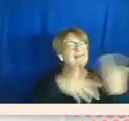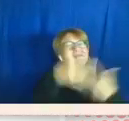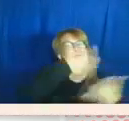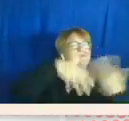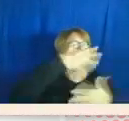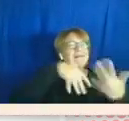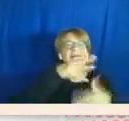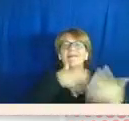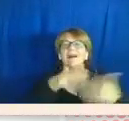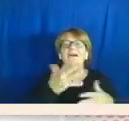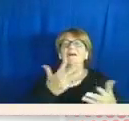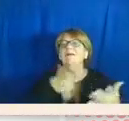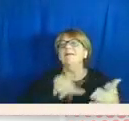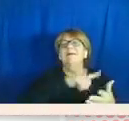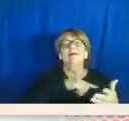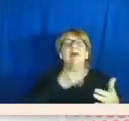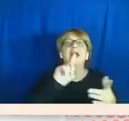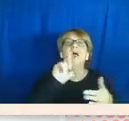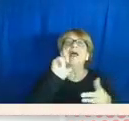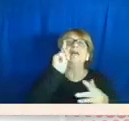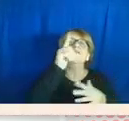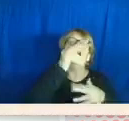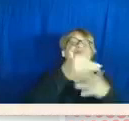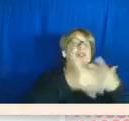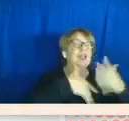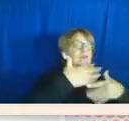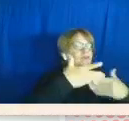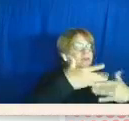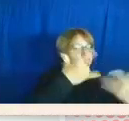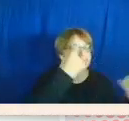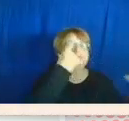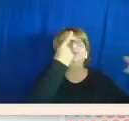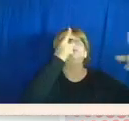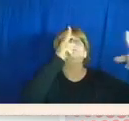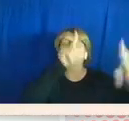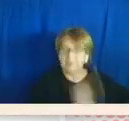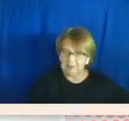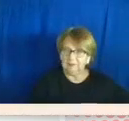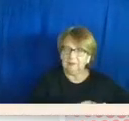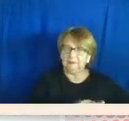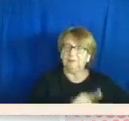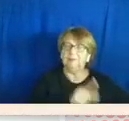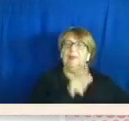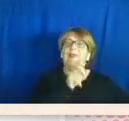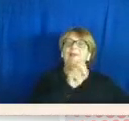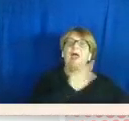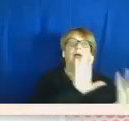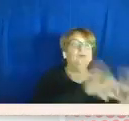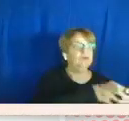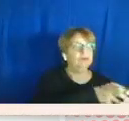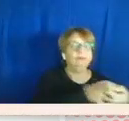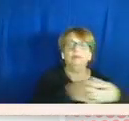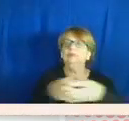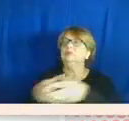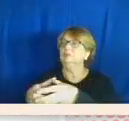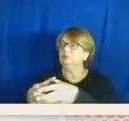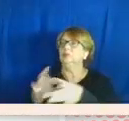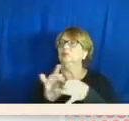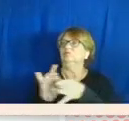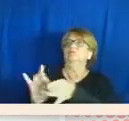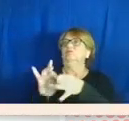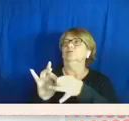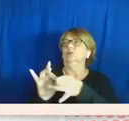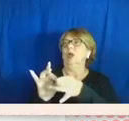They eventually reached consensus and then walked out of the door united. They were